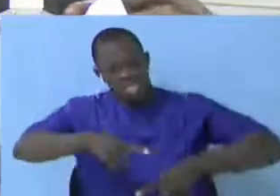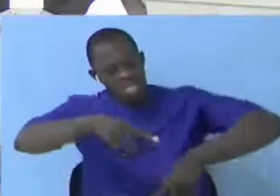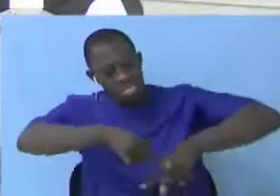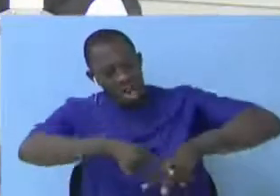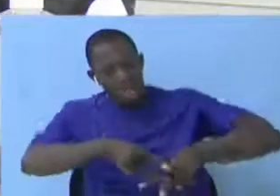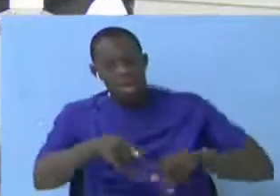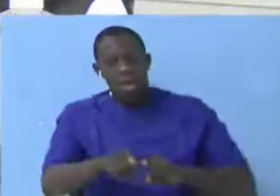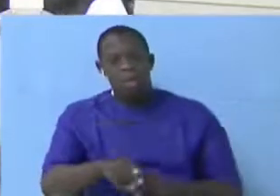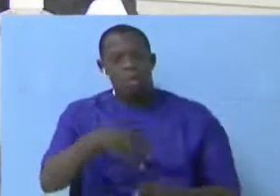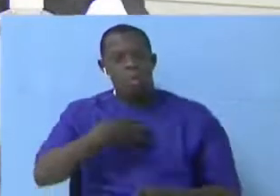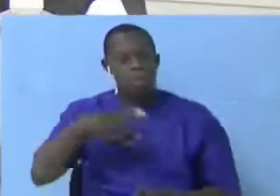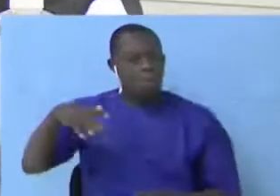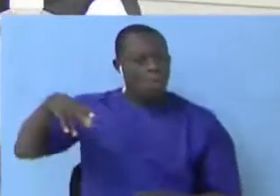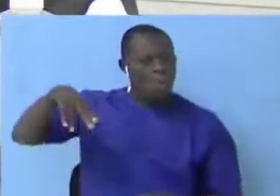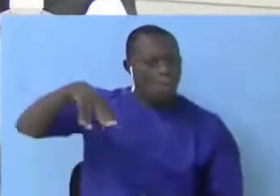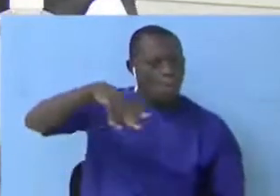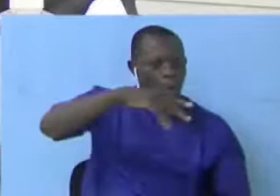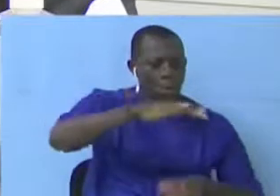he attempted to walk on them.